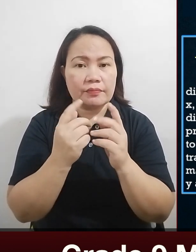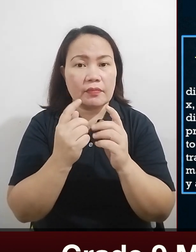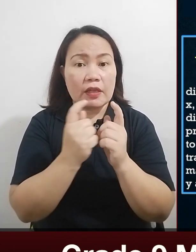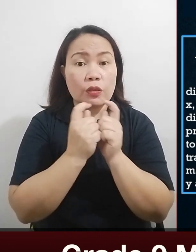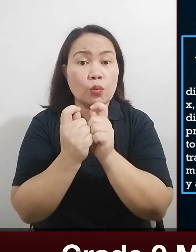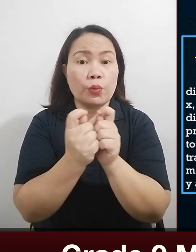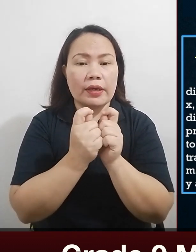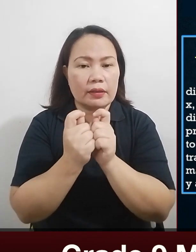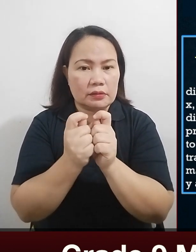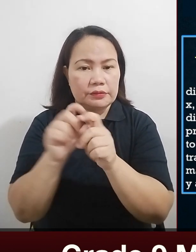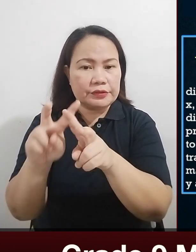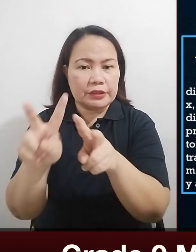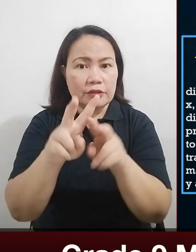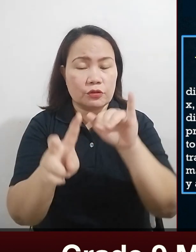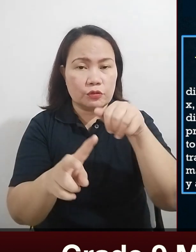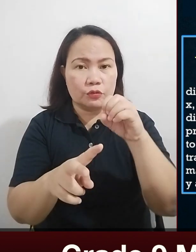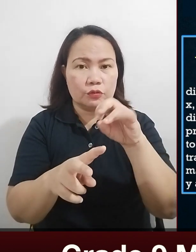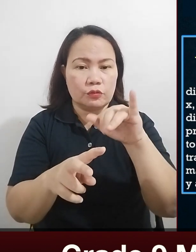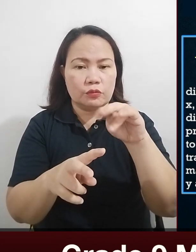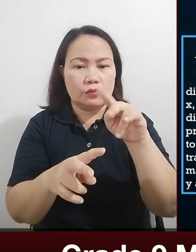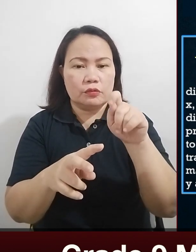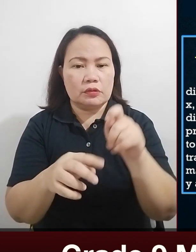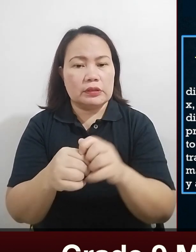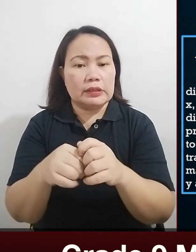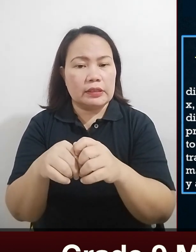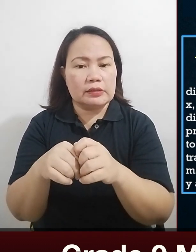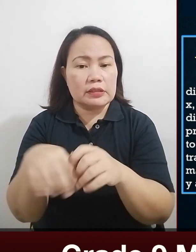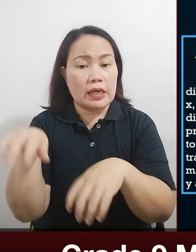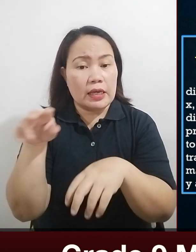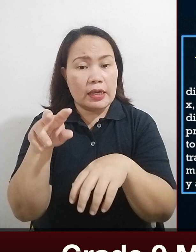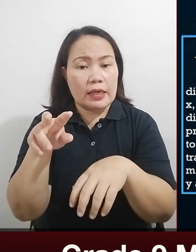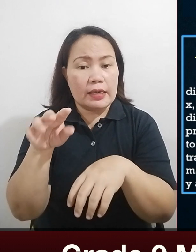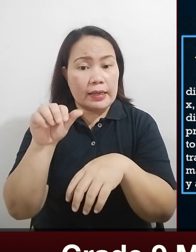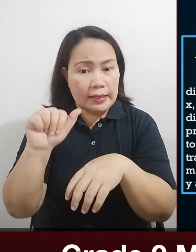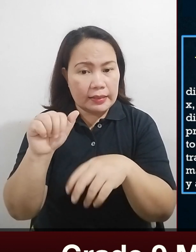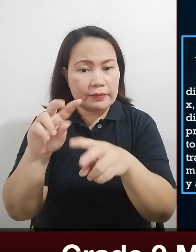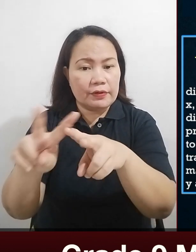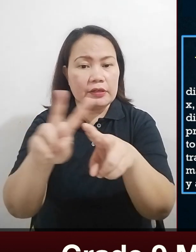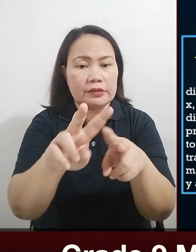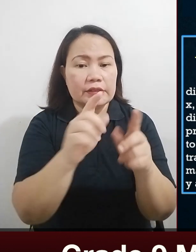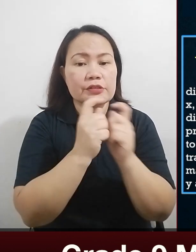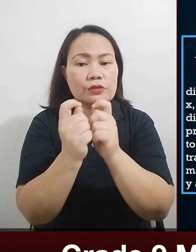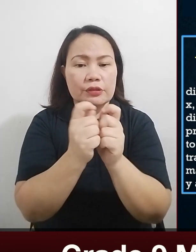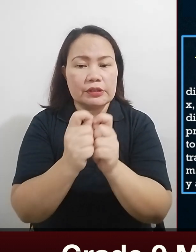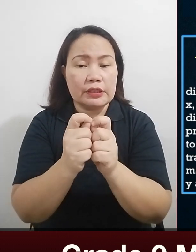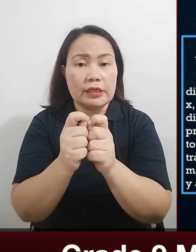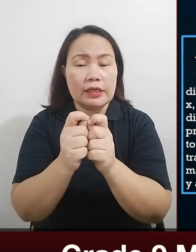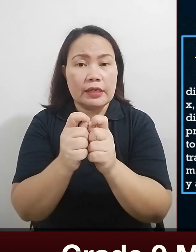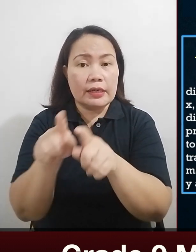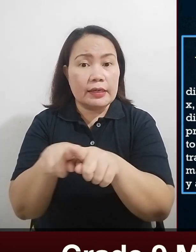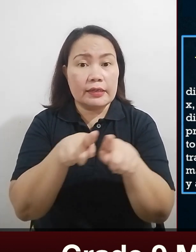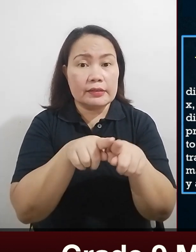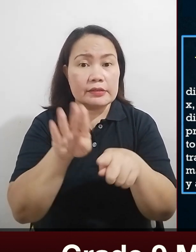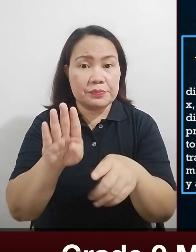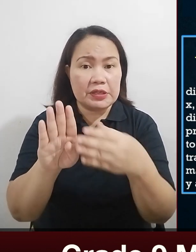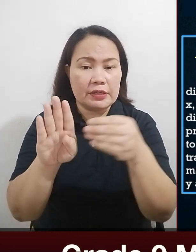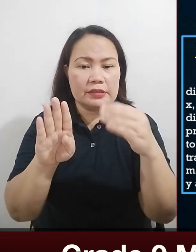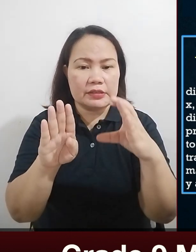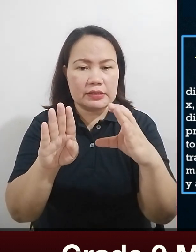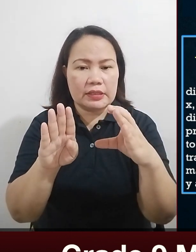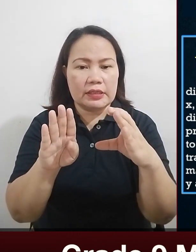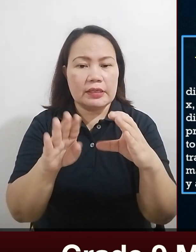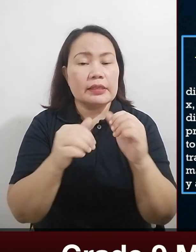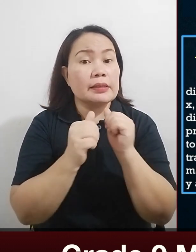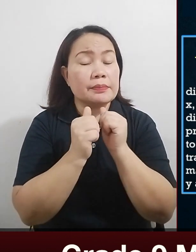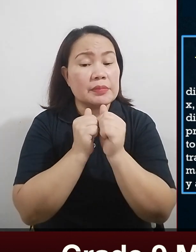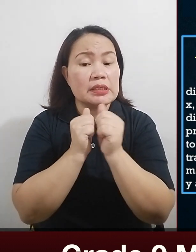Kapag joint variation naman, the statement A varies jointly as B and C, it means that